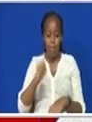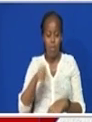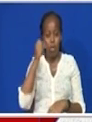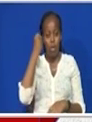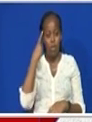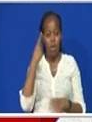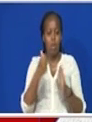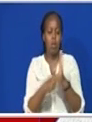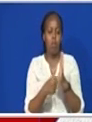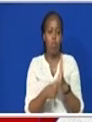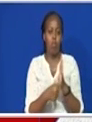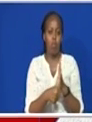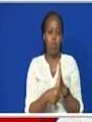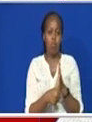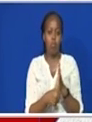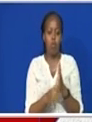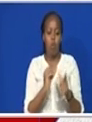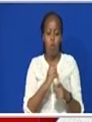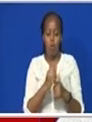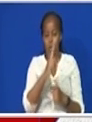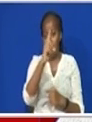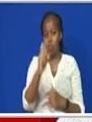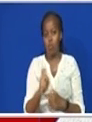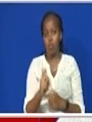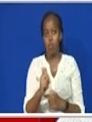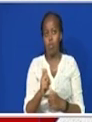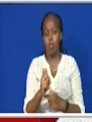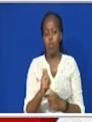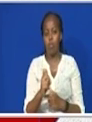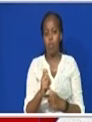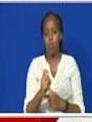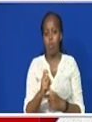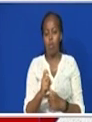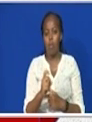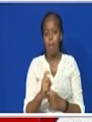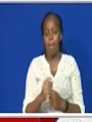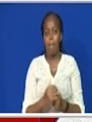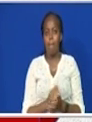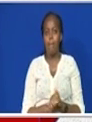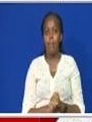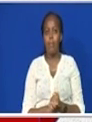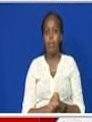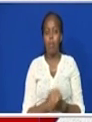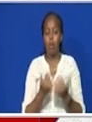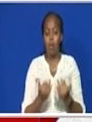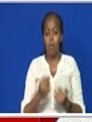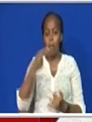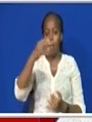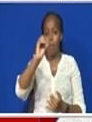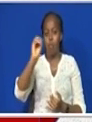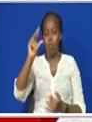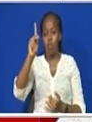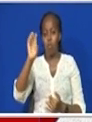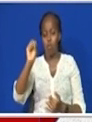the problem or the nature of the problem, and that is stating Hooke's law. Hooke's law